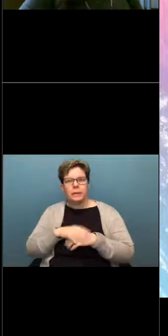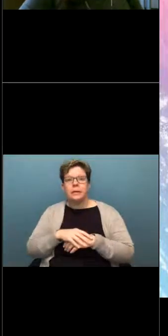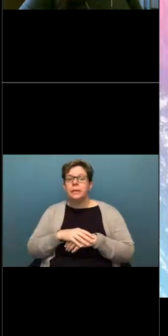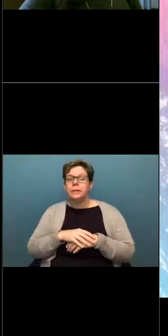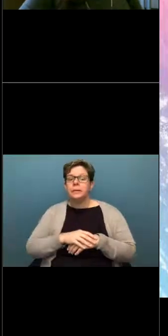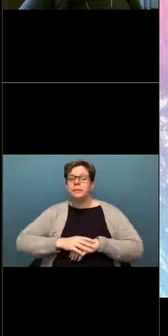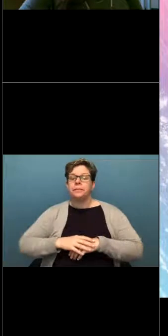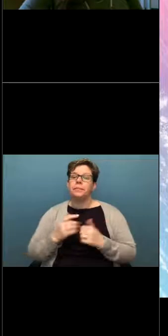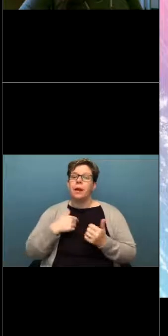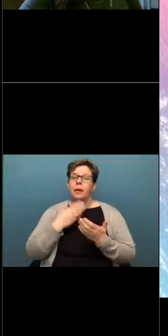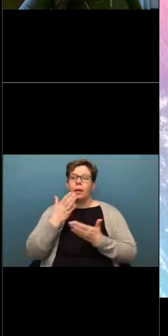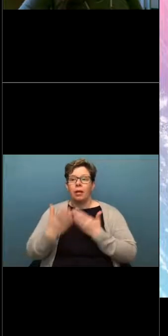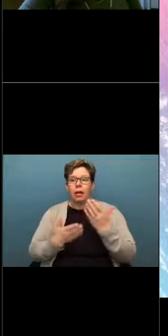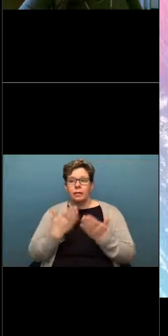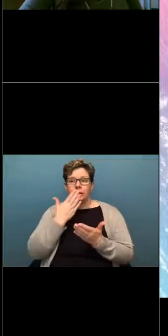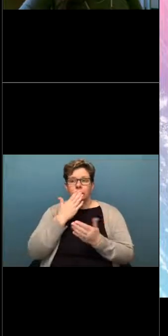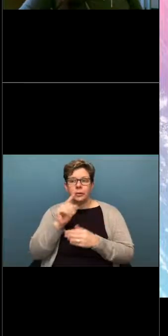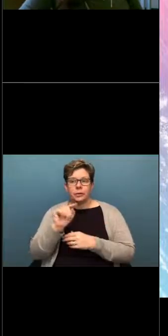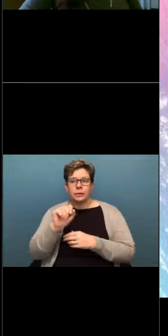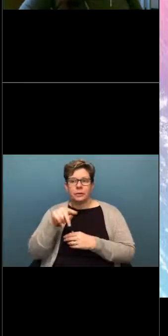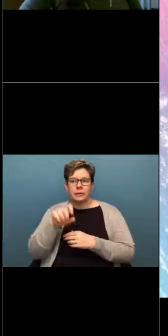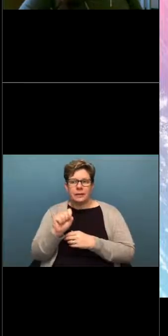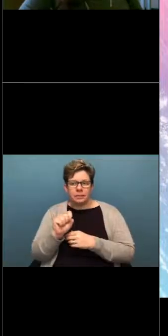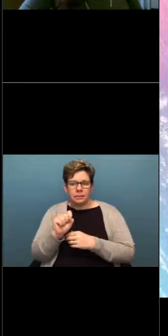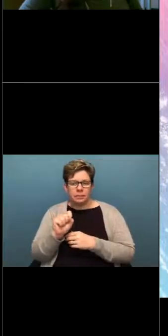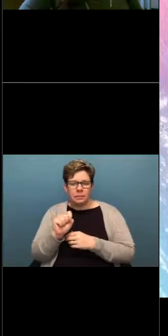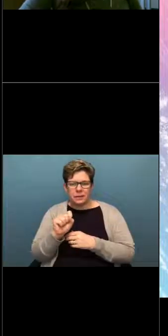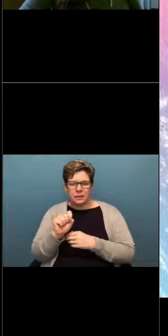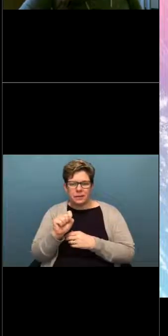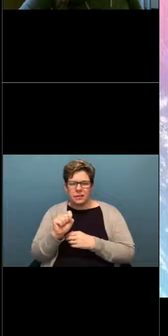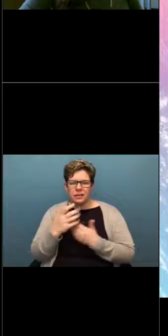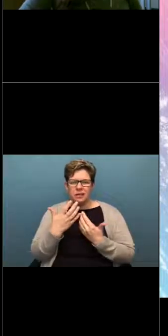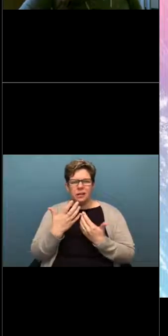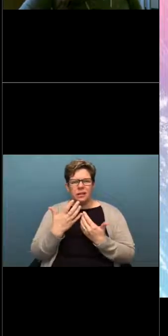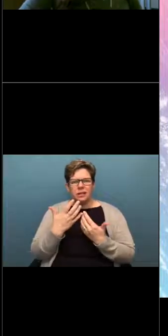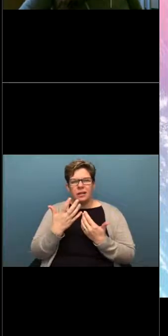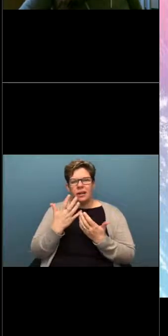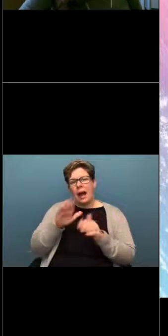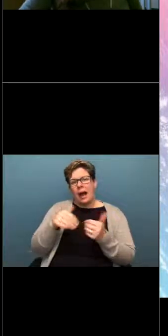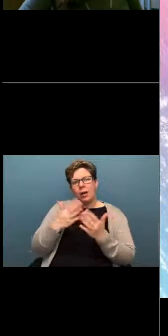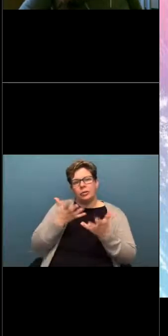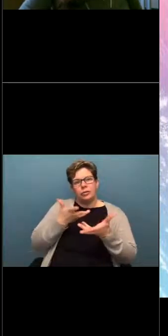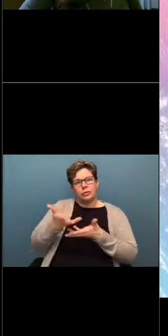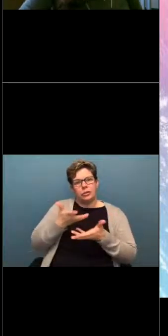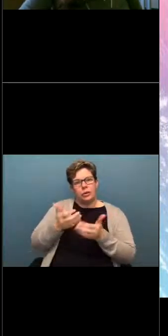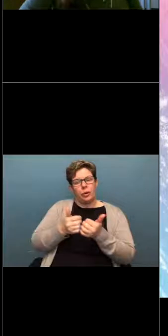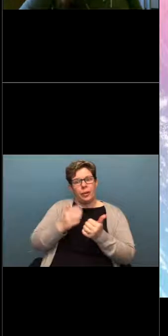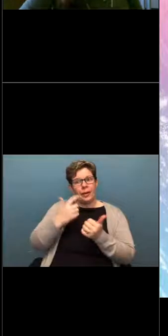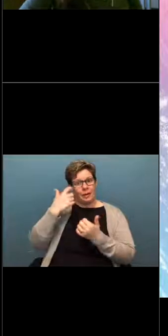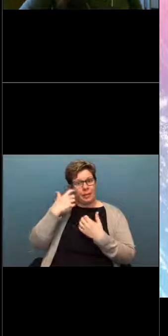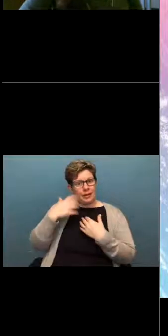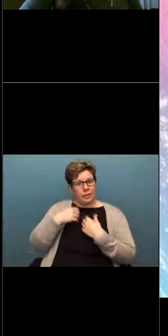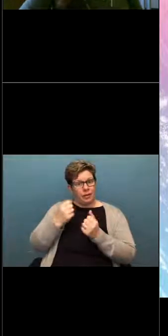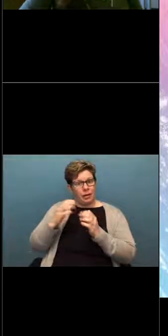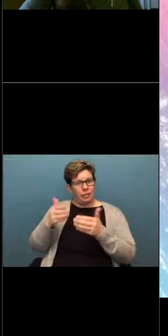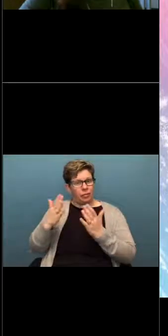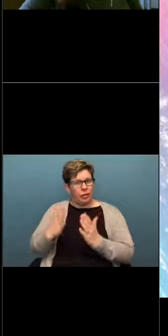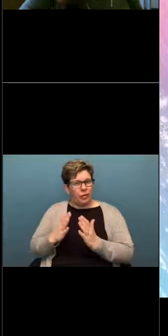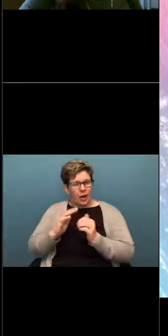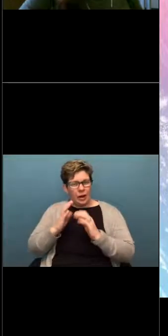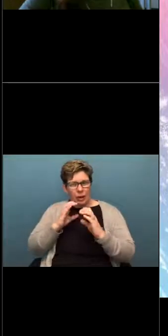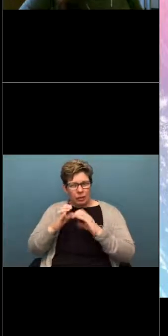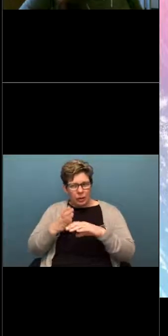some good tips on how your interactions and time with your mental health care provider can be improved with communication. And you can